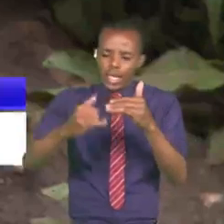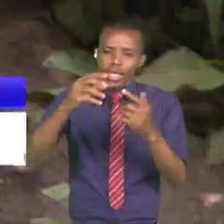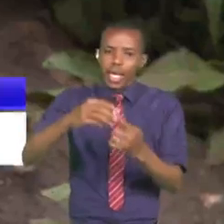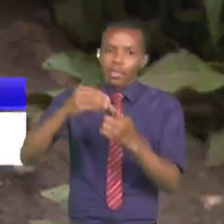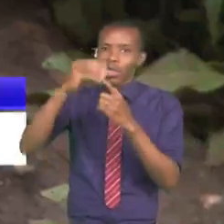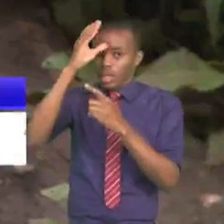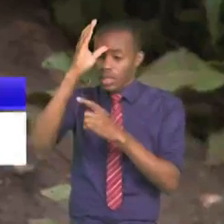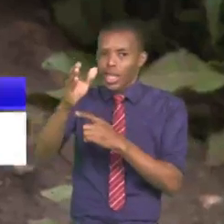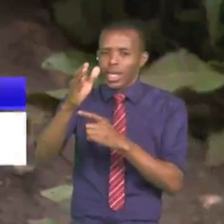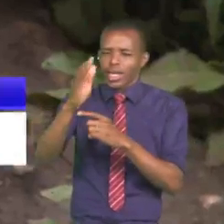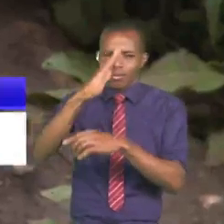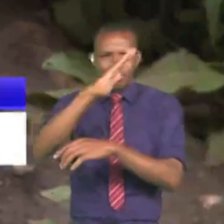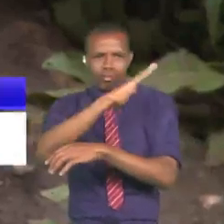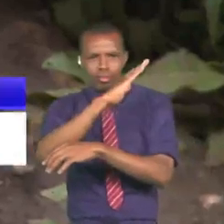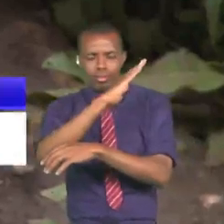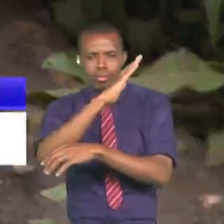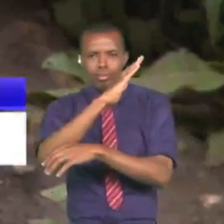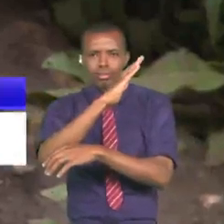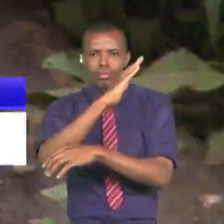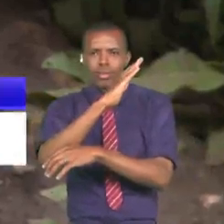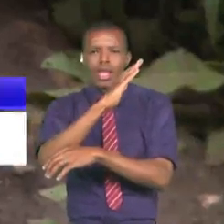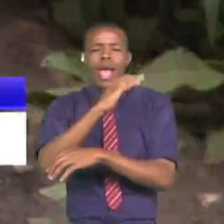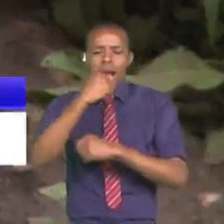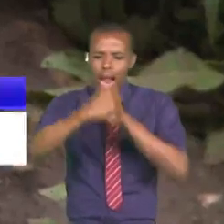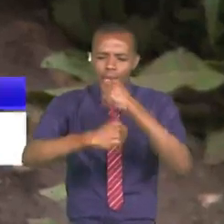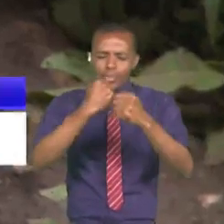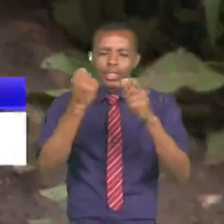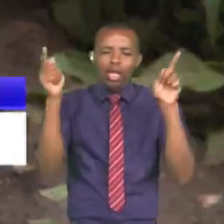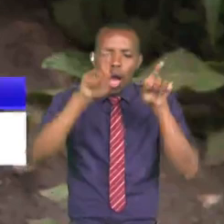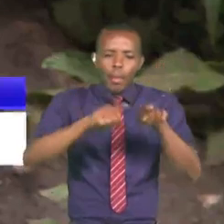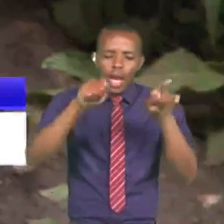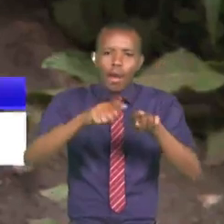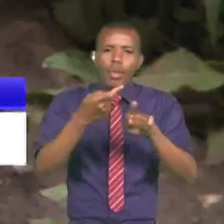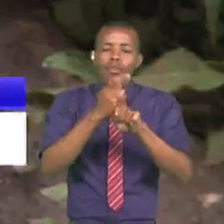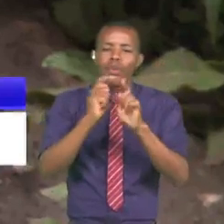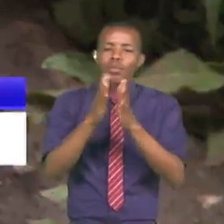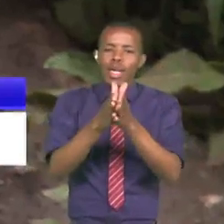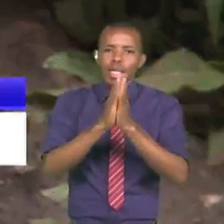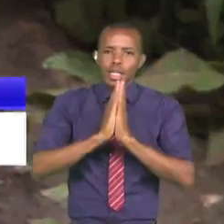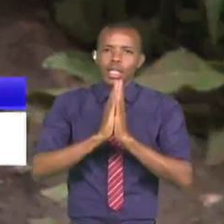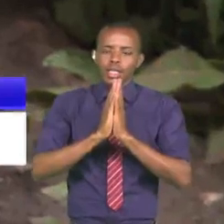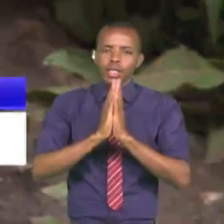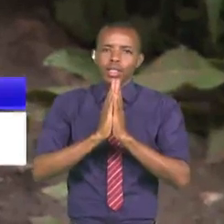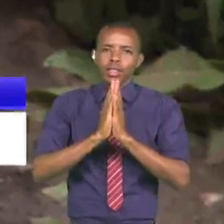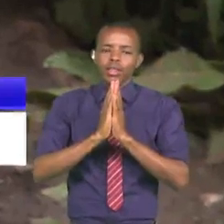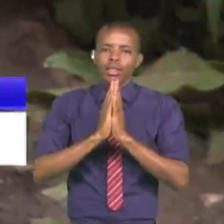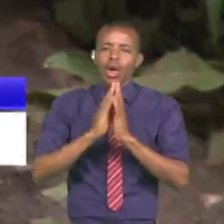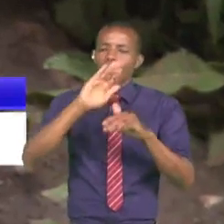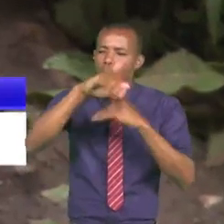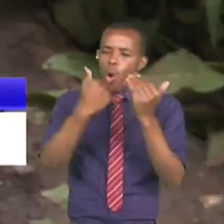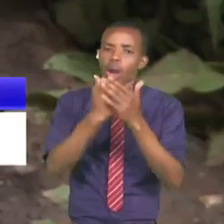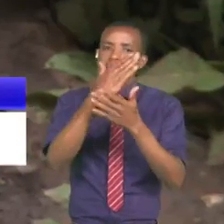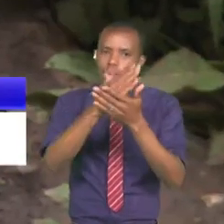on Sundays, afternoons, there's a beehive of activities from religious denominations from all